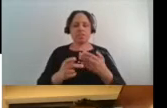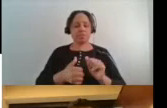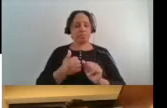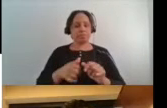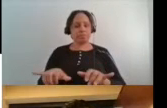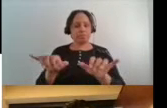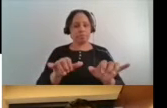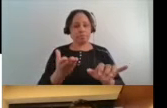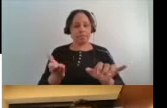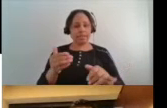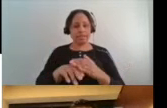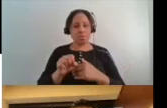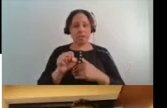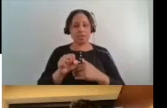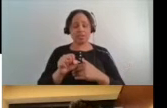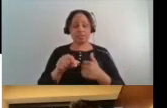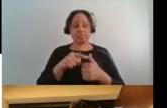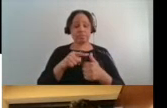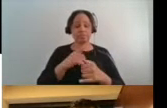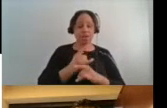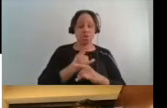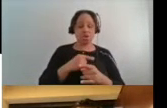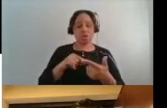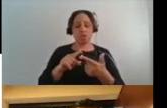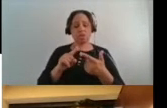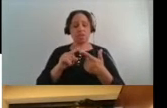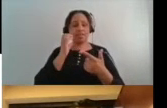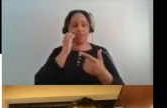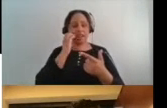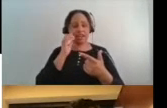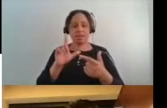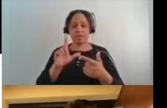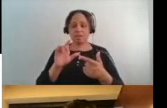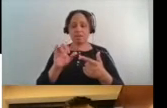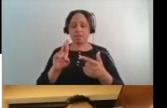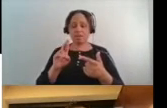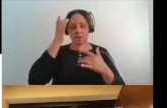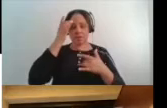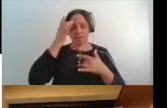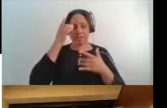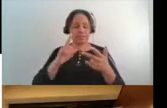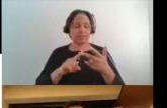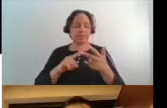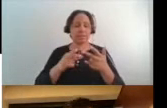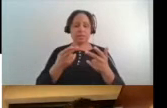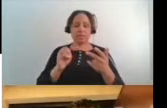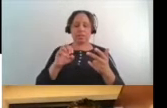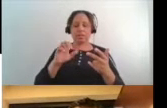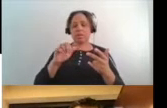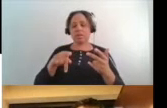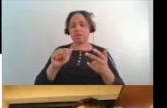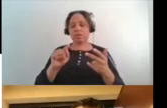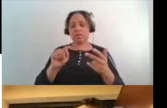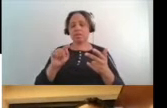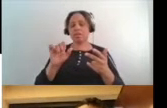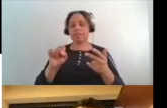are alcohol, fatty liver disease, and we used to see a lot of hepatitis C, but we have very good medications for that, so that's